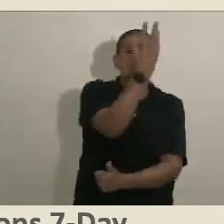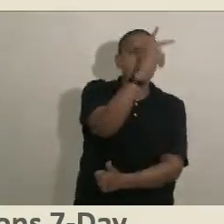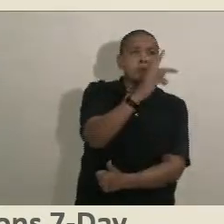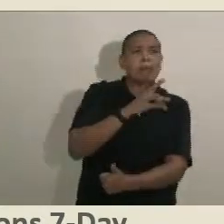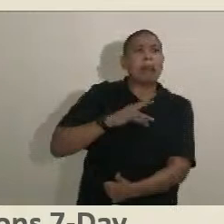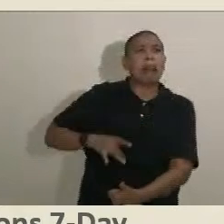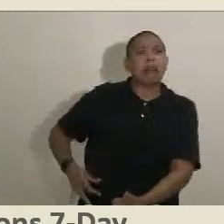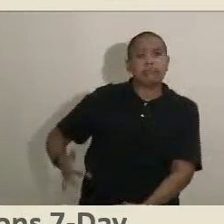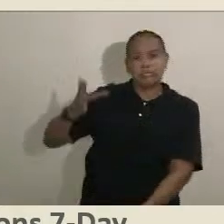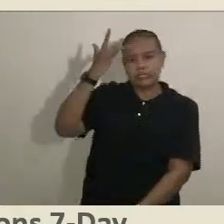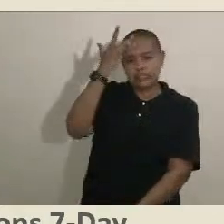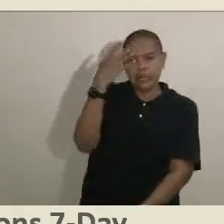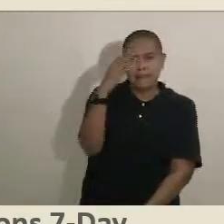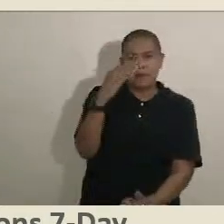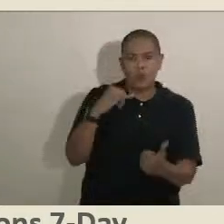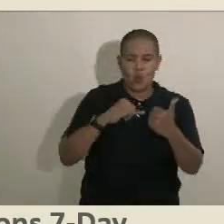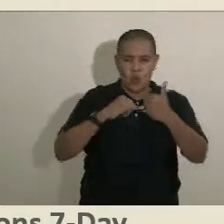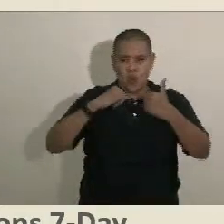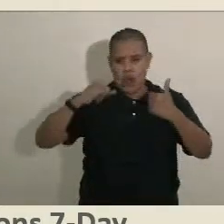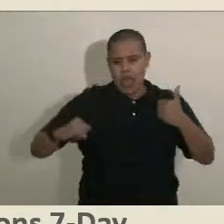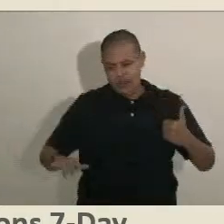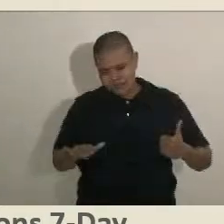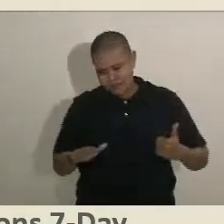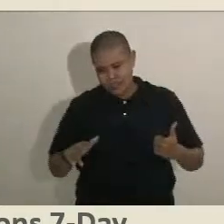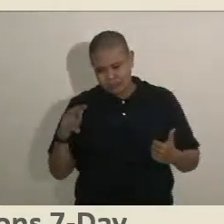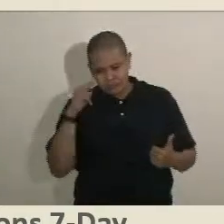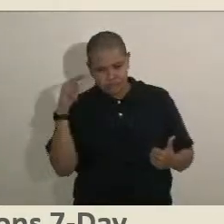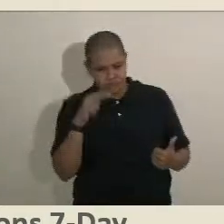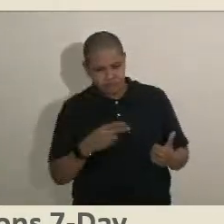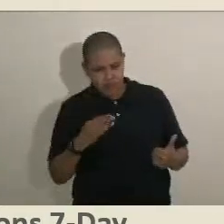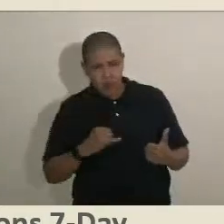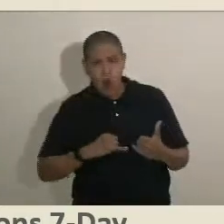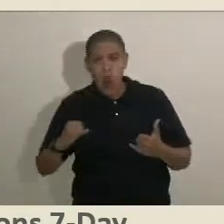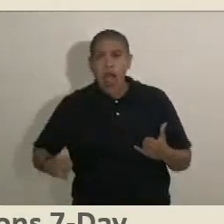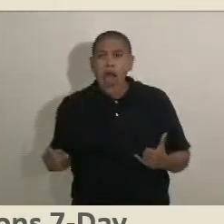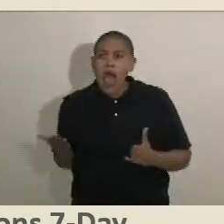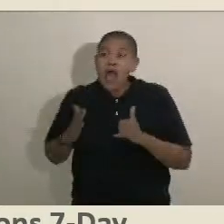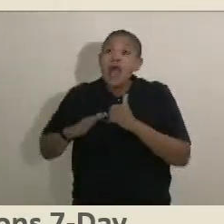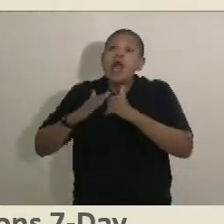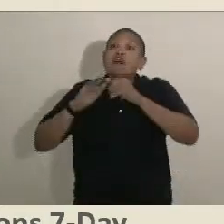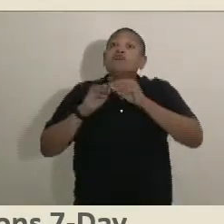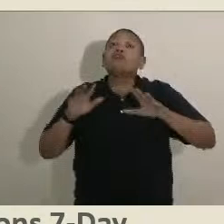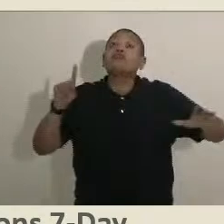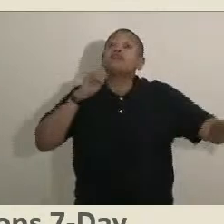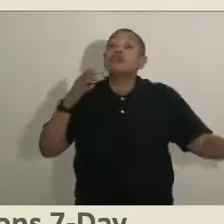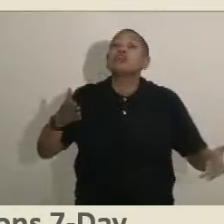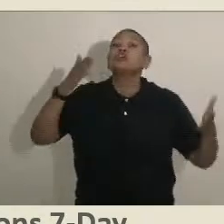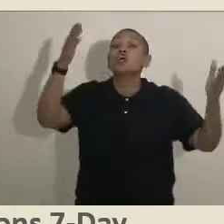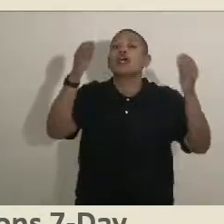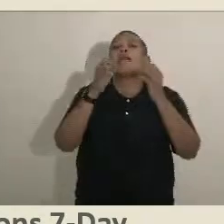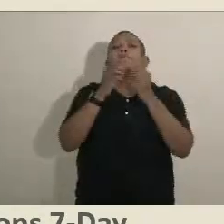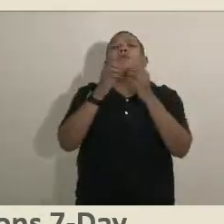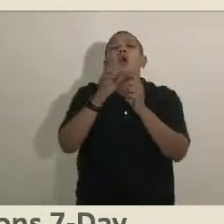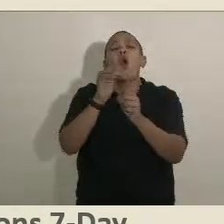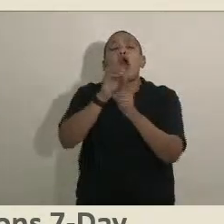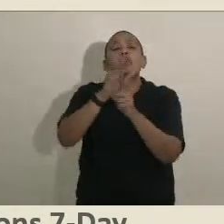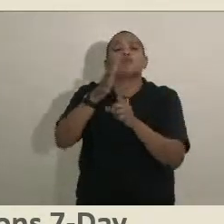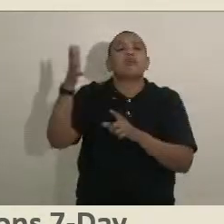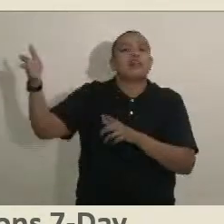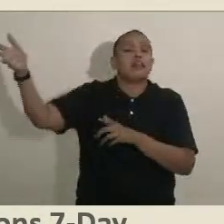which is the blue line, and so therefore you see that this is increasing, suggesting that there is more exposure out